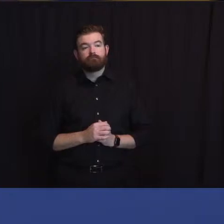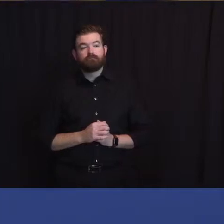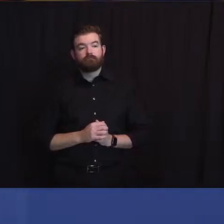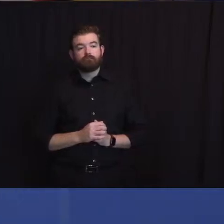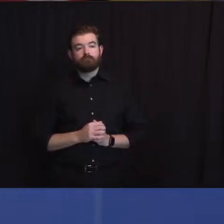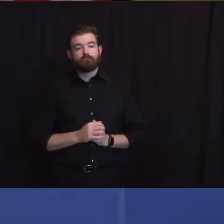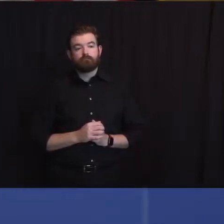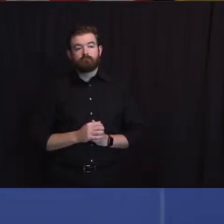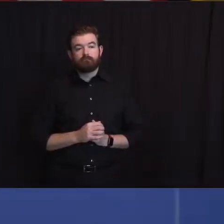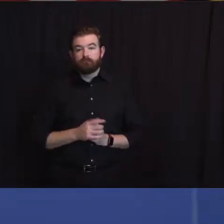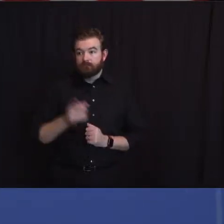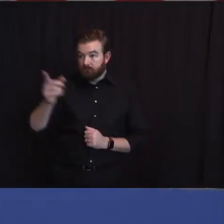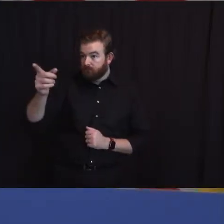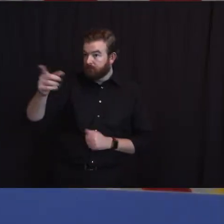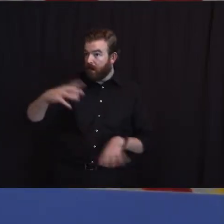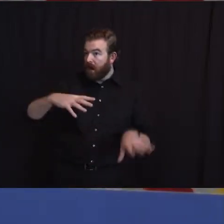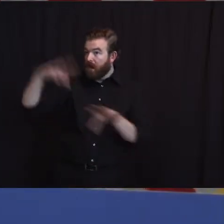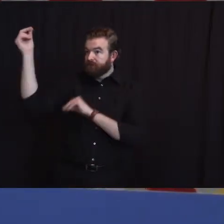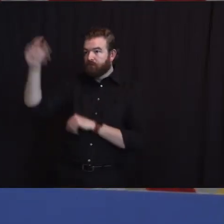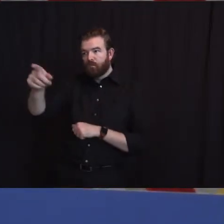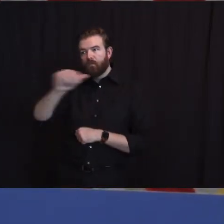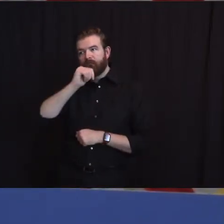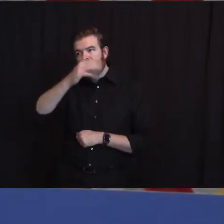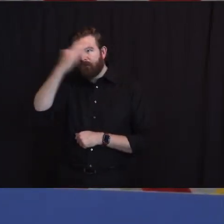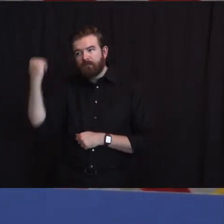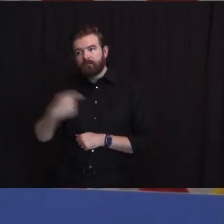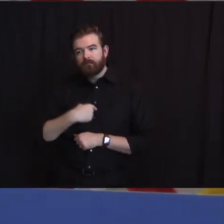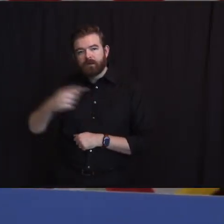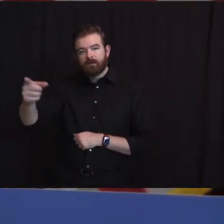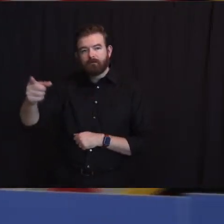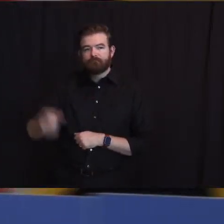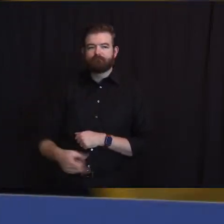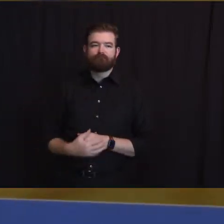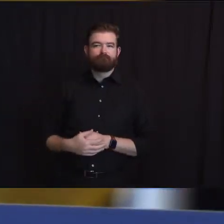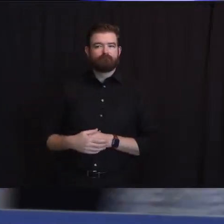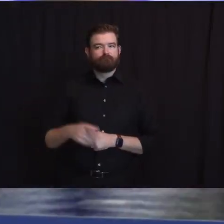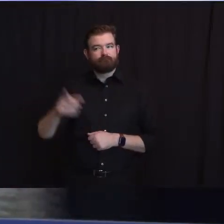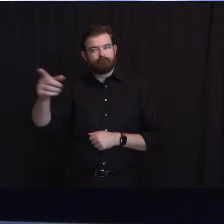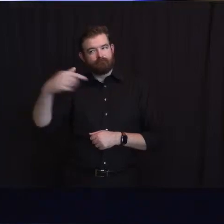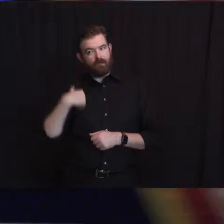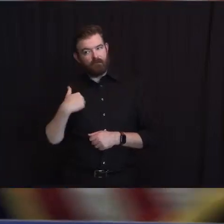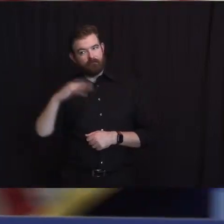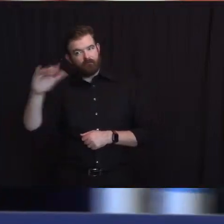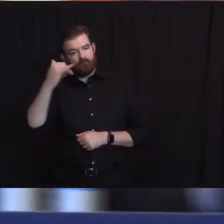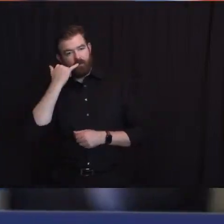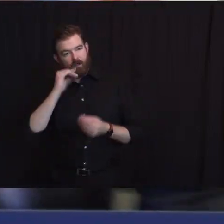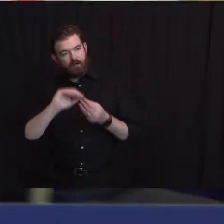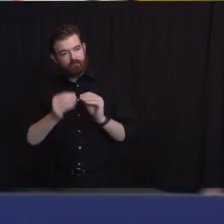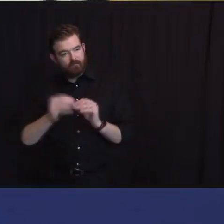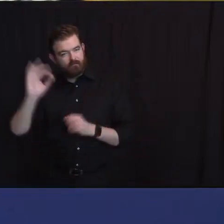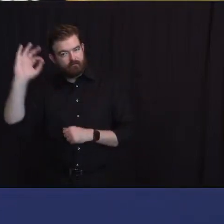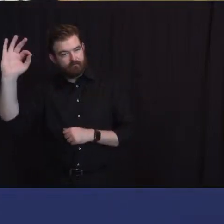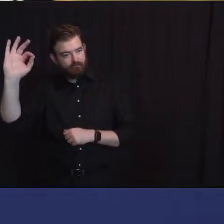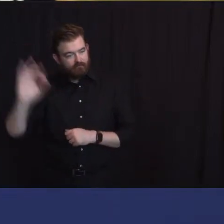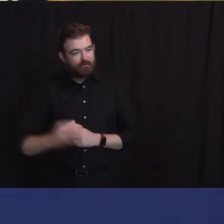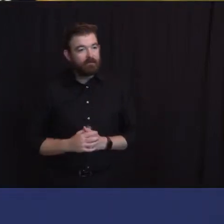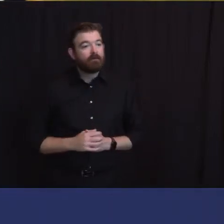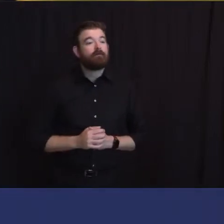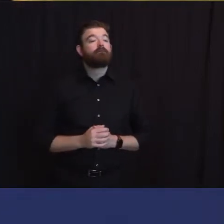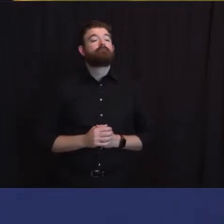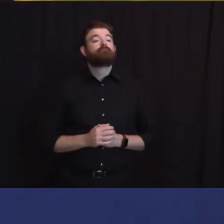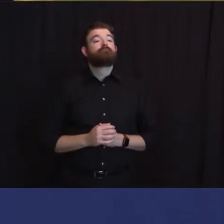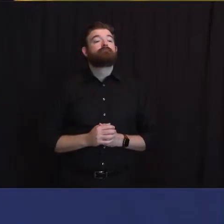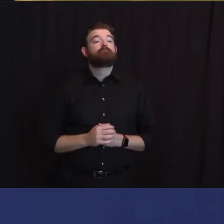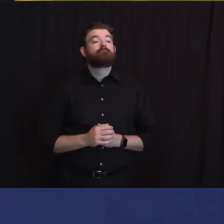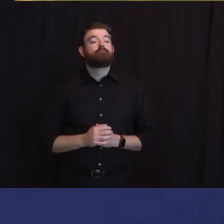won't be forgotten. And I have your phone number, so thank you. Angelica, I've said this in your absence, and you're here, and you're the commissioner,